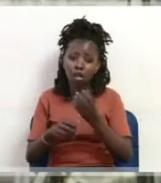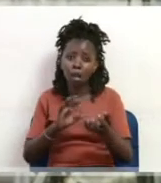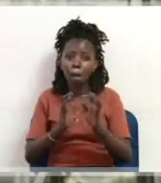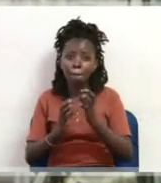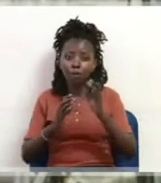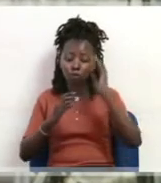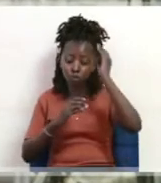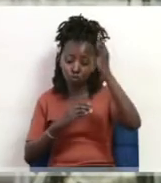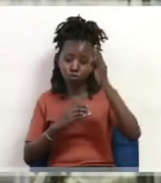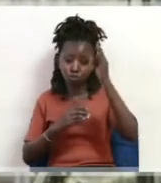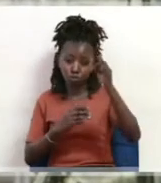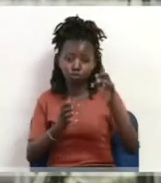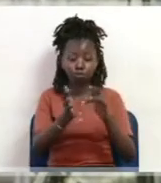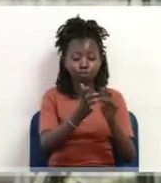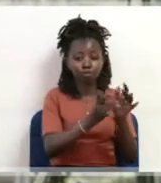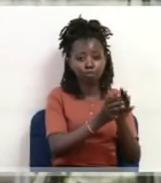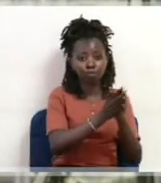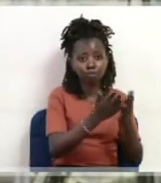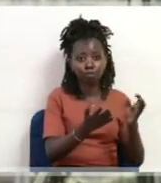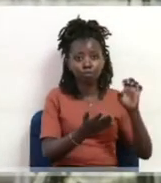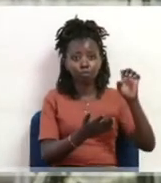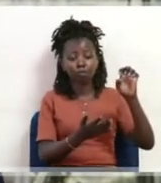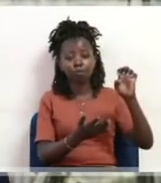Ezra 3:10 to 13.